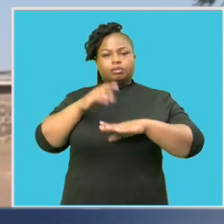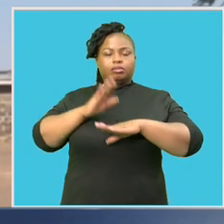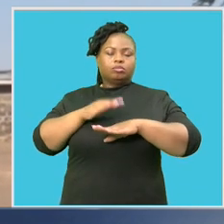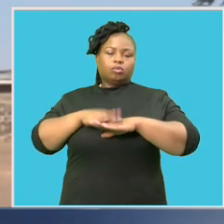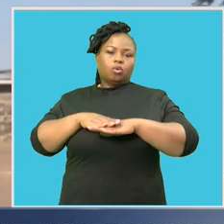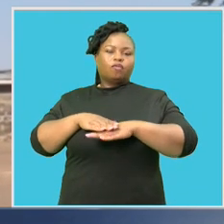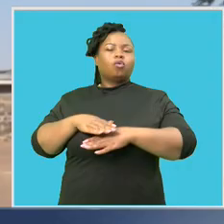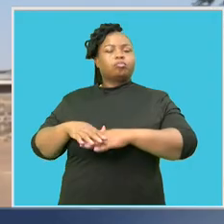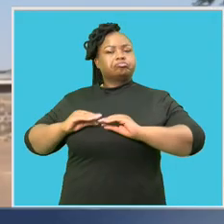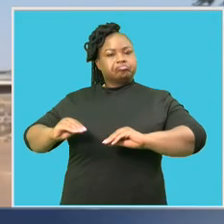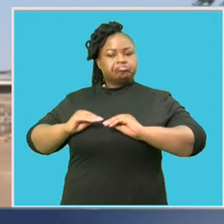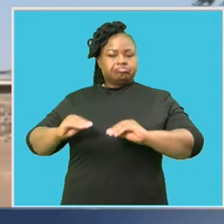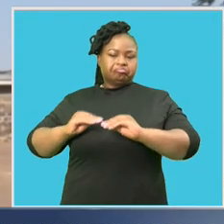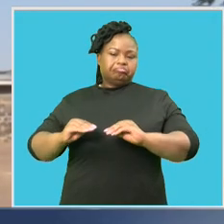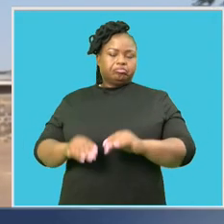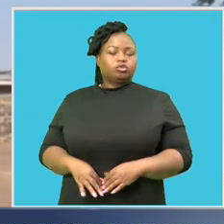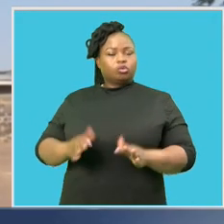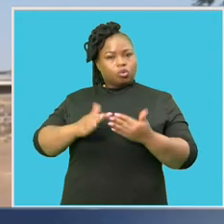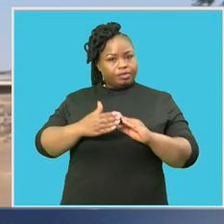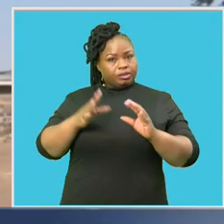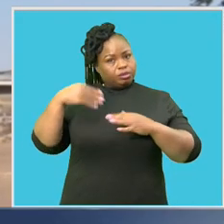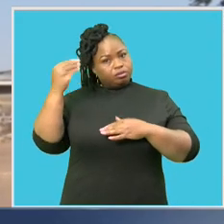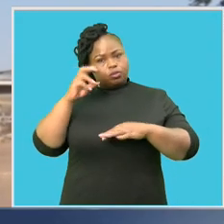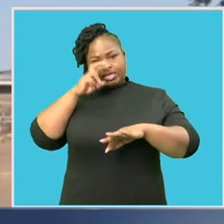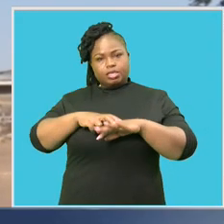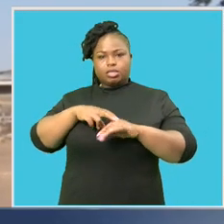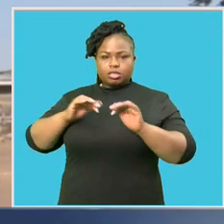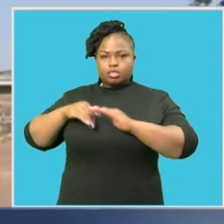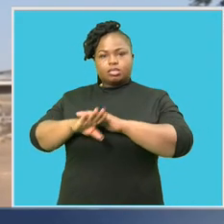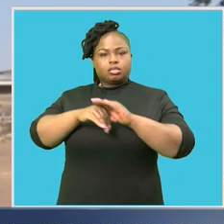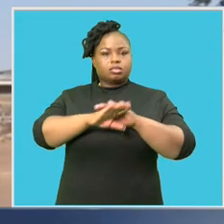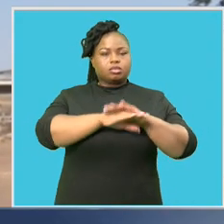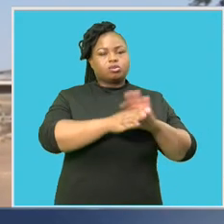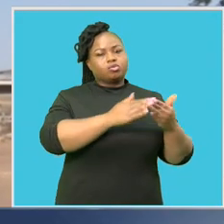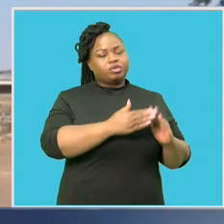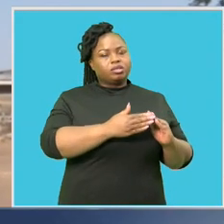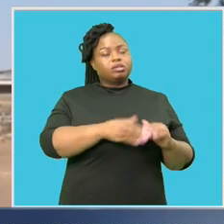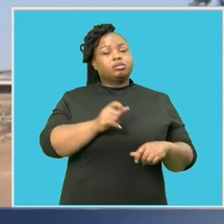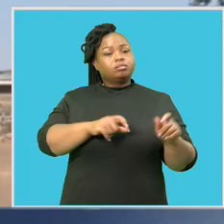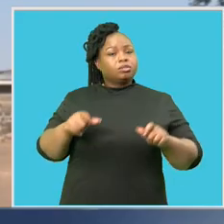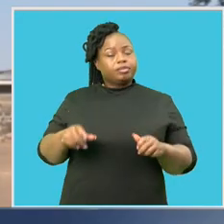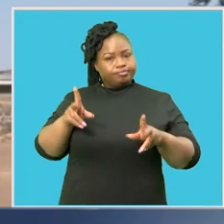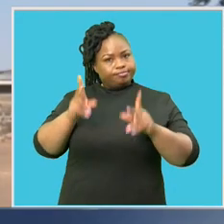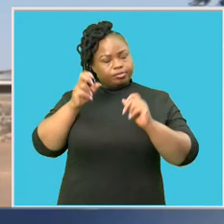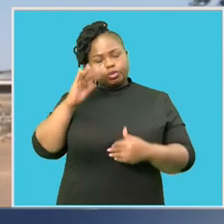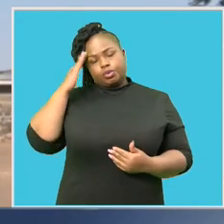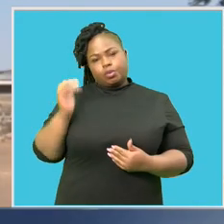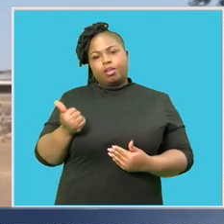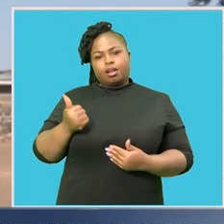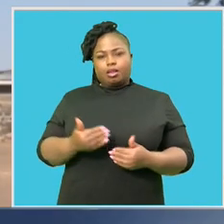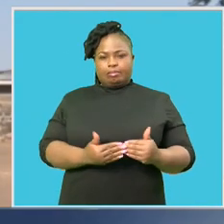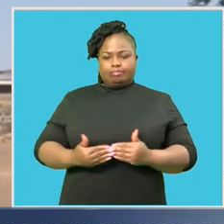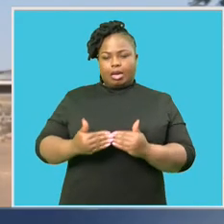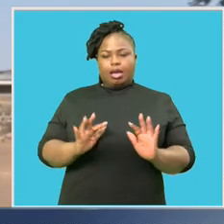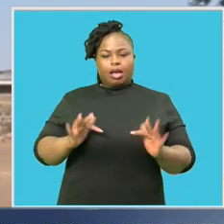our educational community outreach efforts, where we have to go out, make sure that our residents are aware as to how they